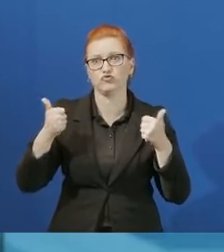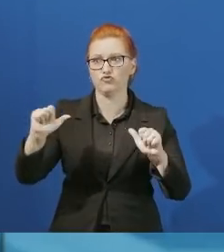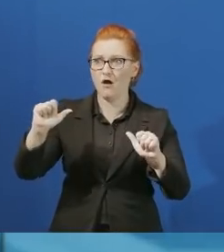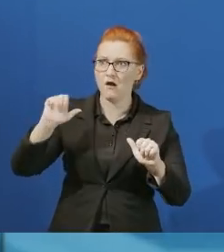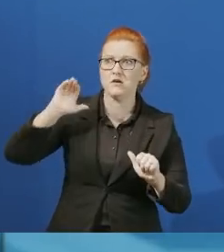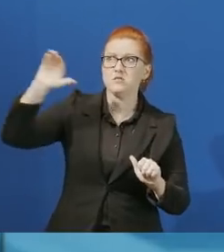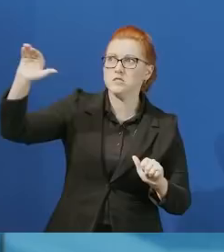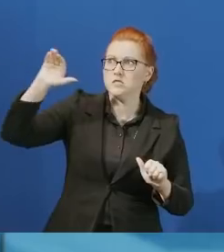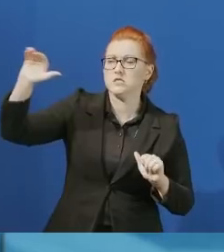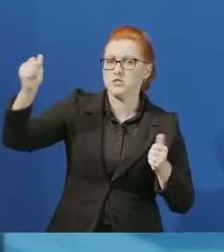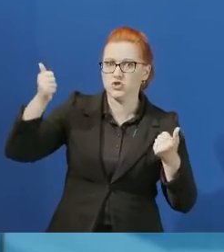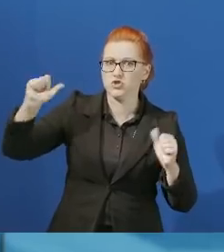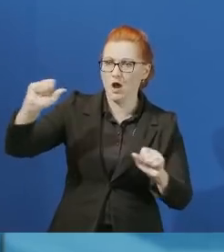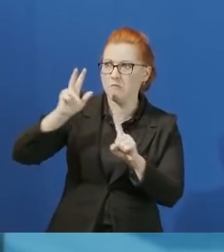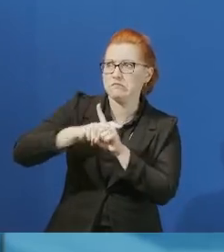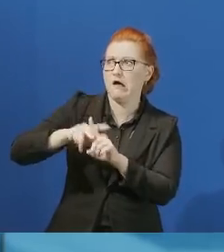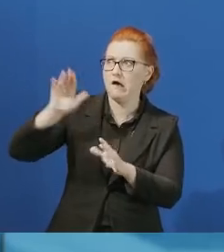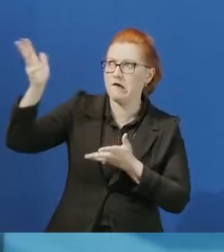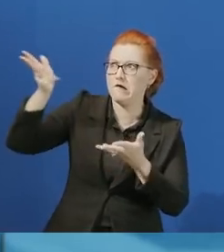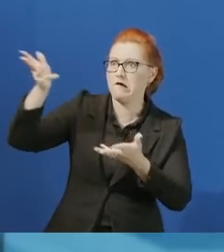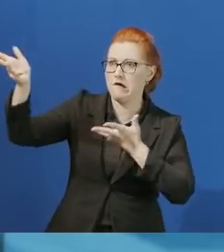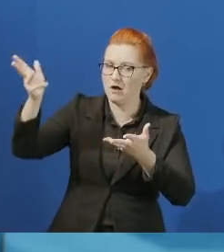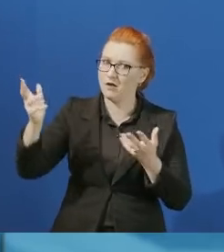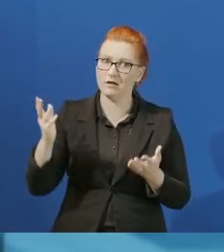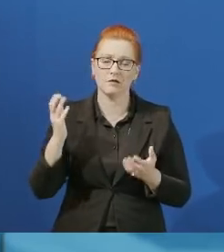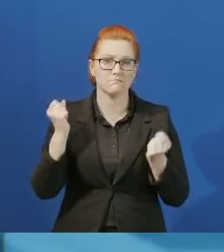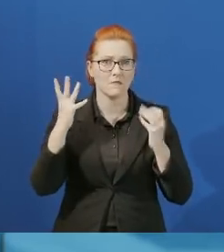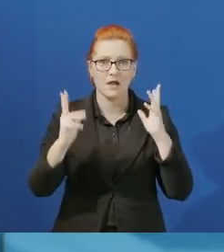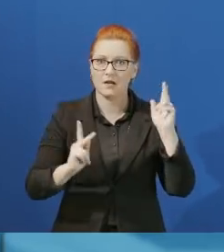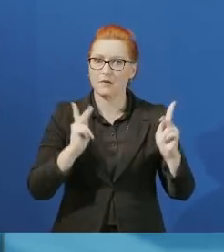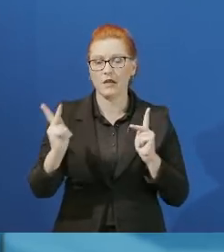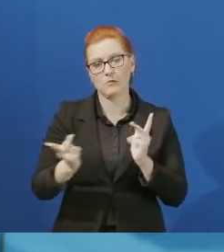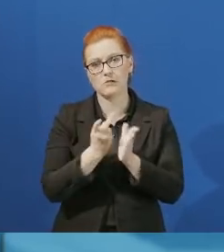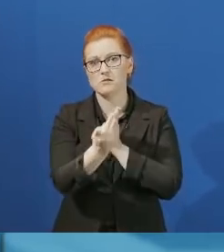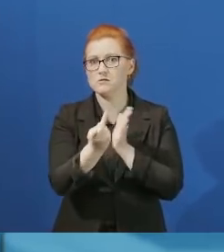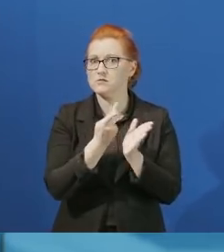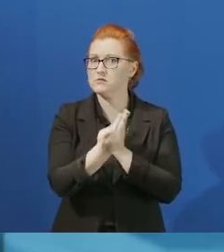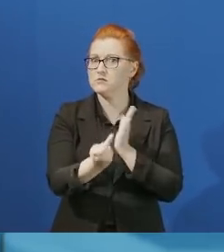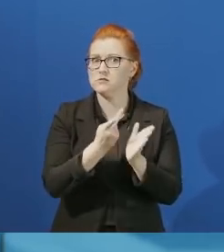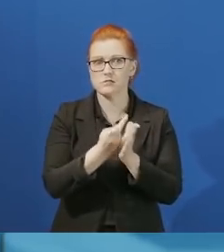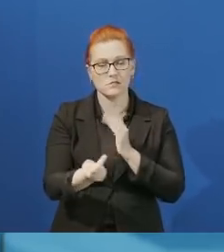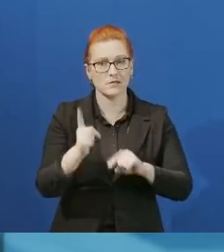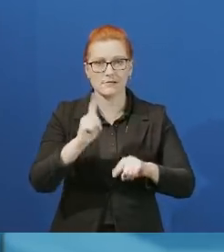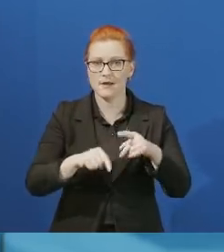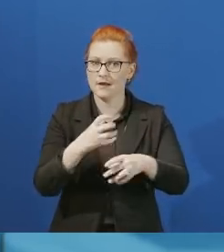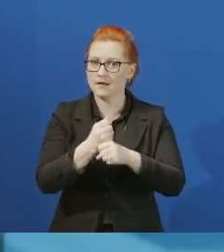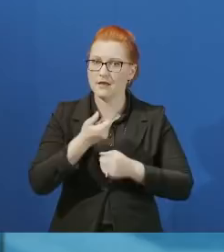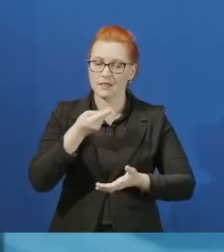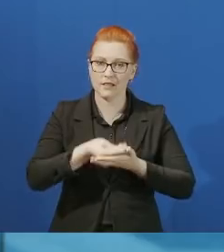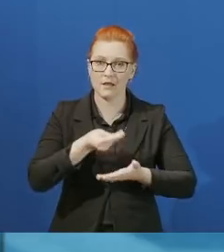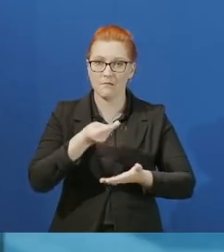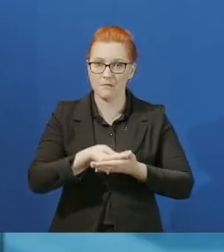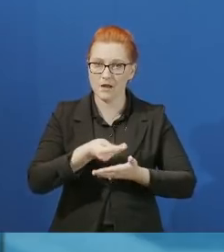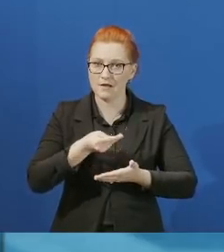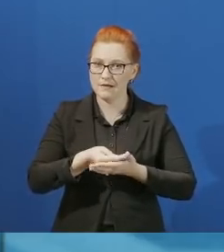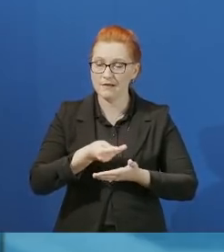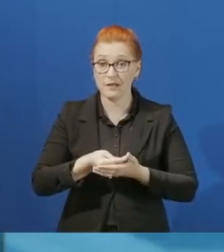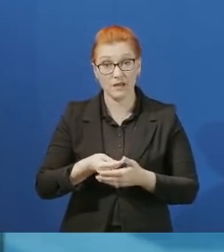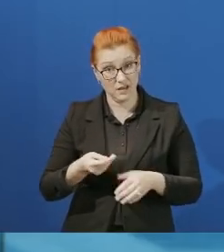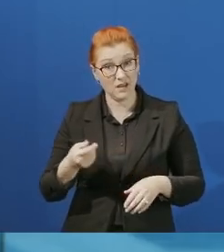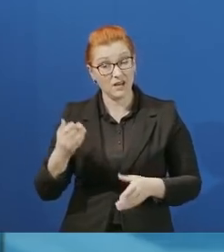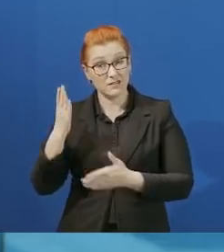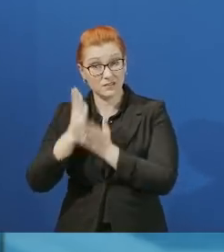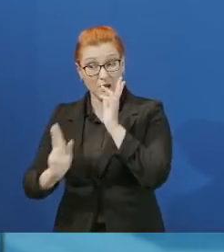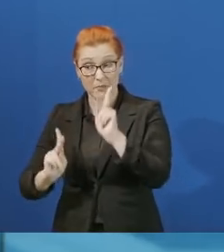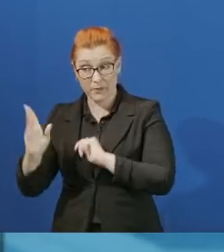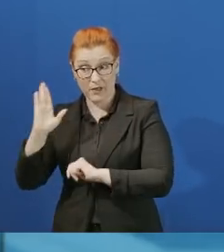have relationships that have been able to access it, and I have relationships that have gotten stiffed on this. So